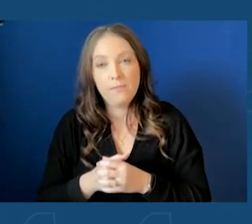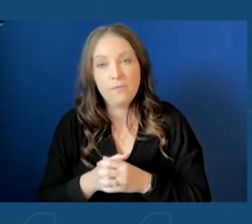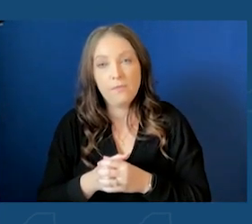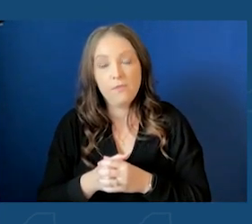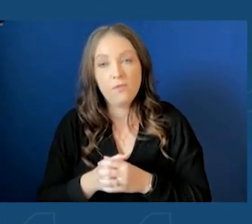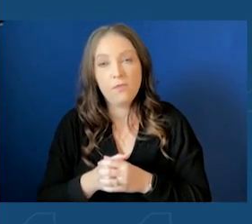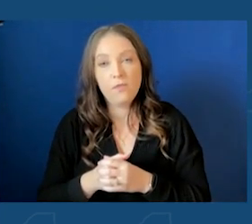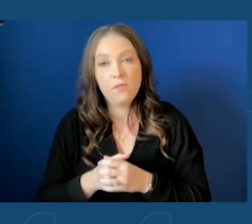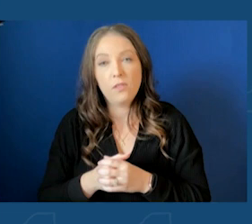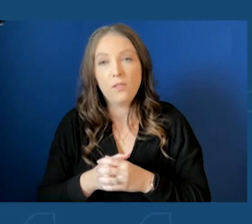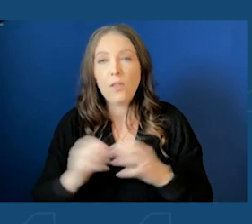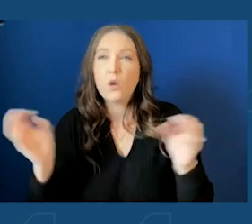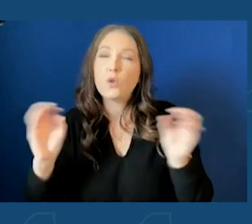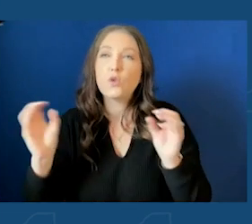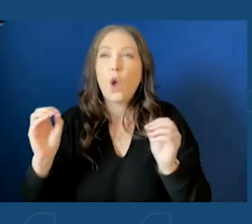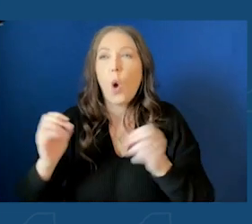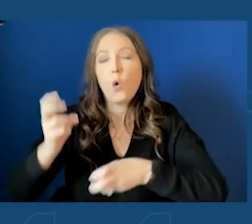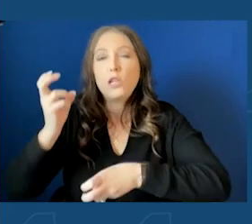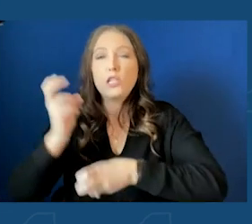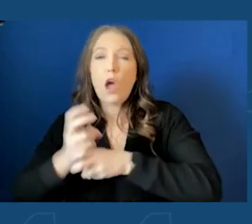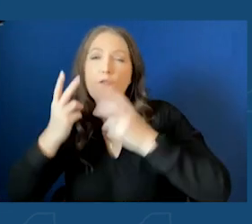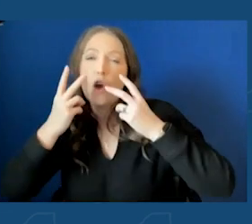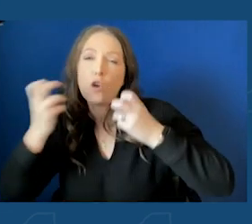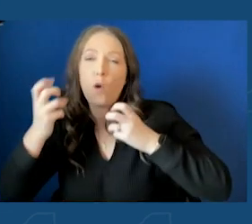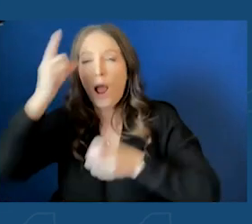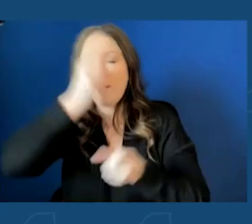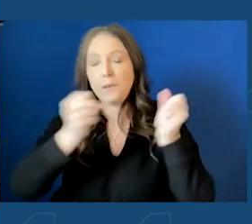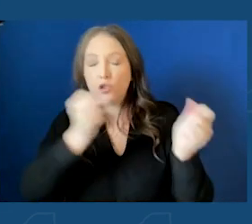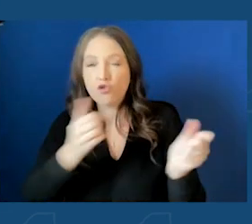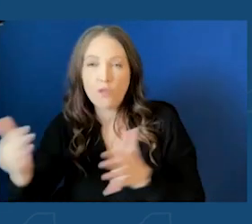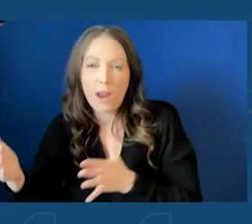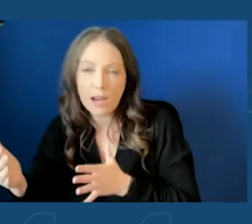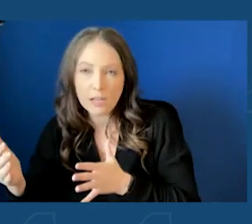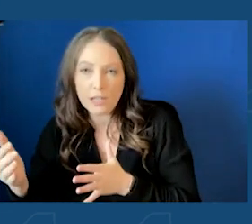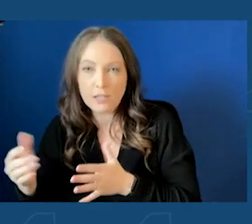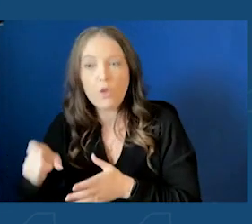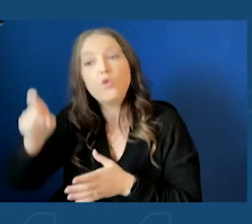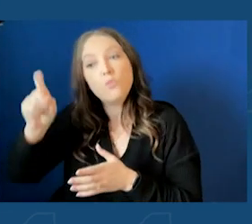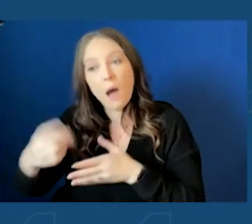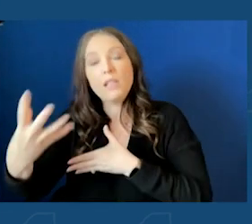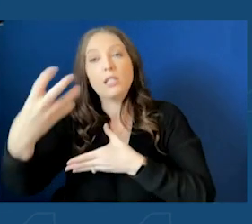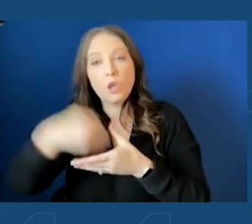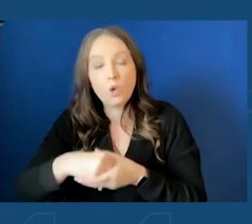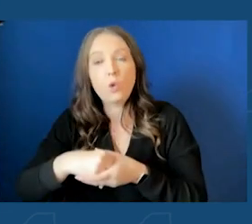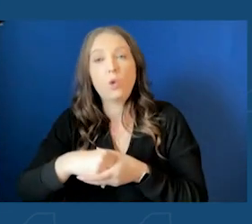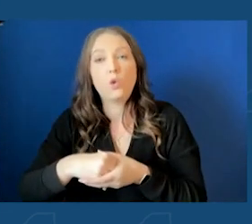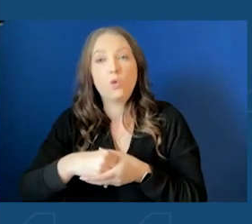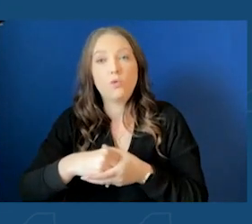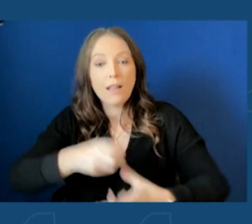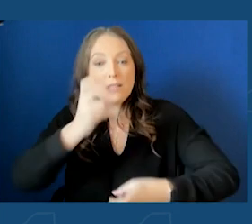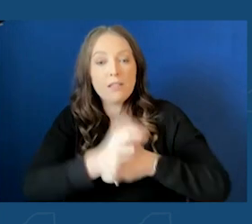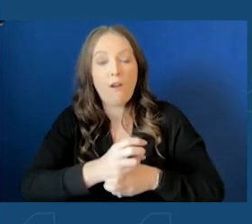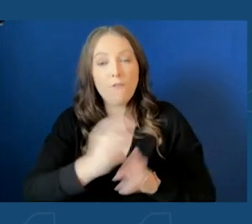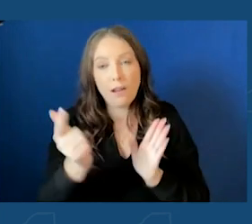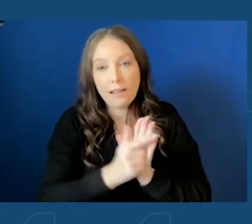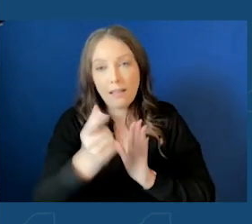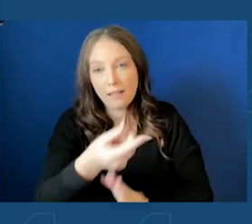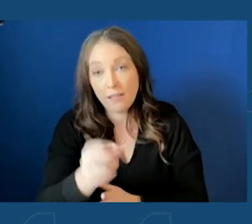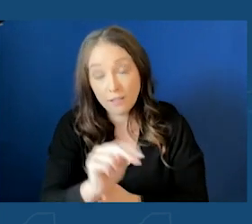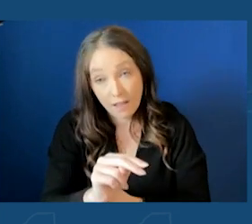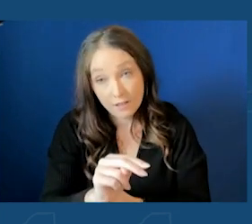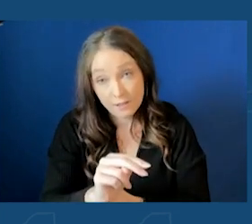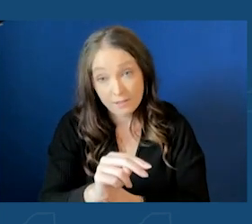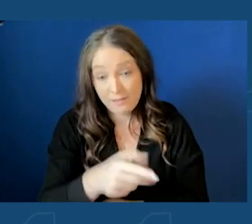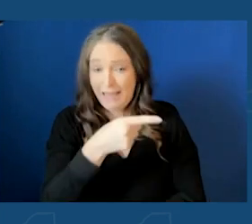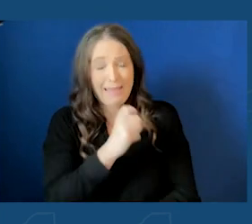tough on crime strategy that does not include being tough on illegal guns. And you did not hear that last night from my opponent. Would not